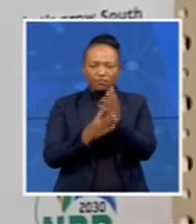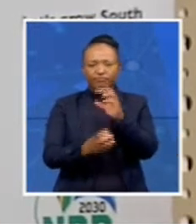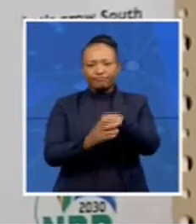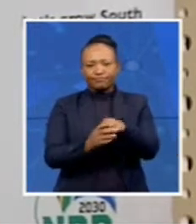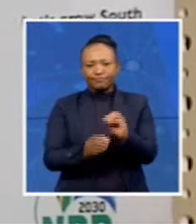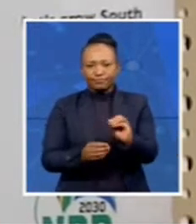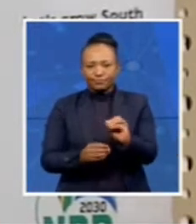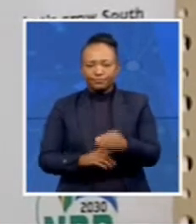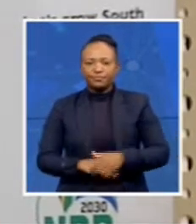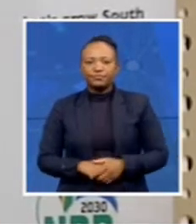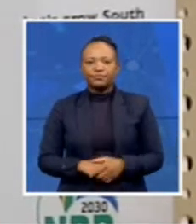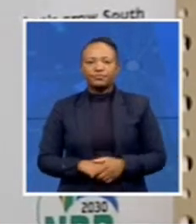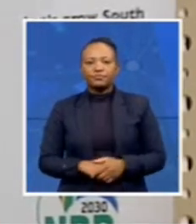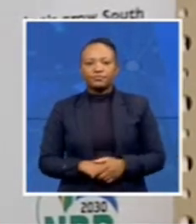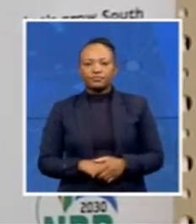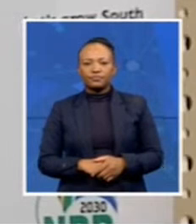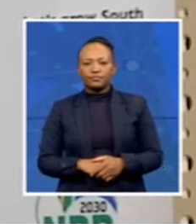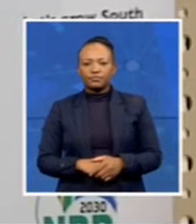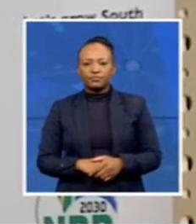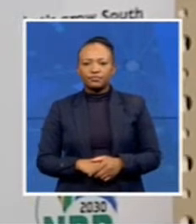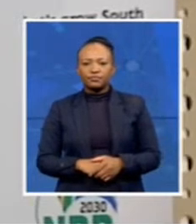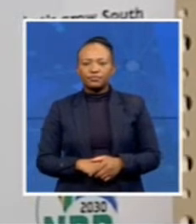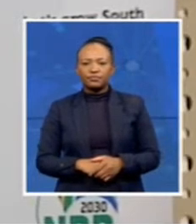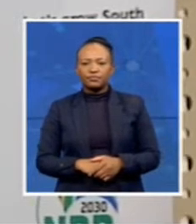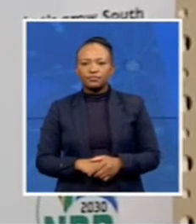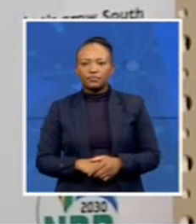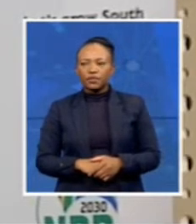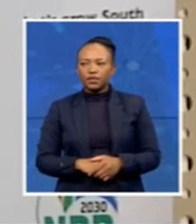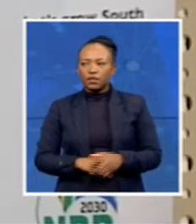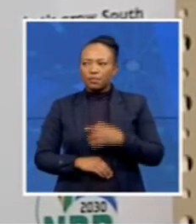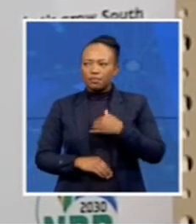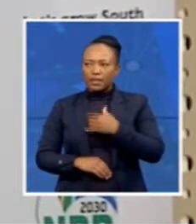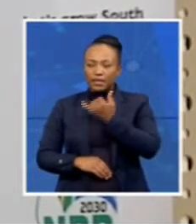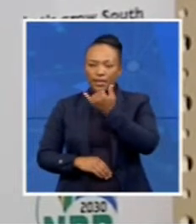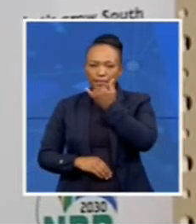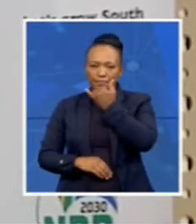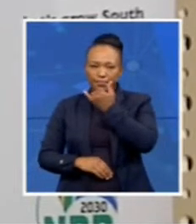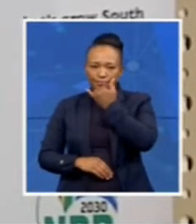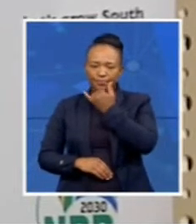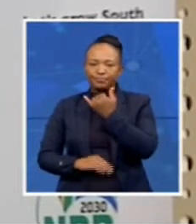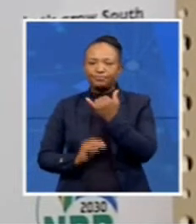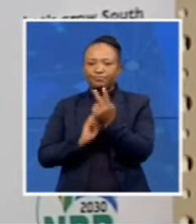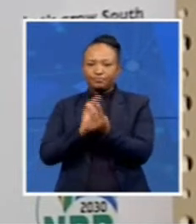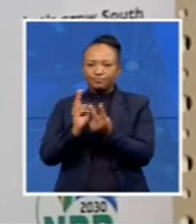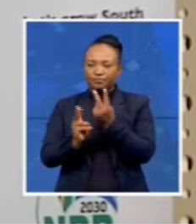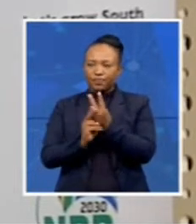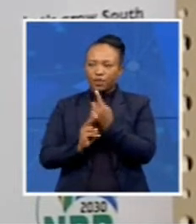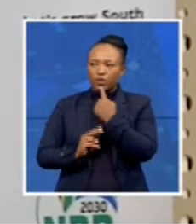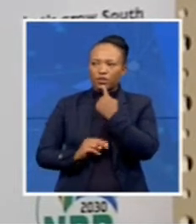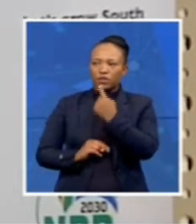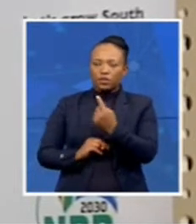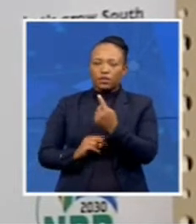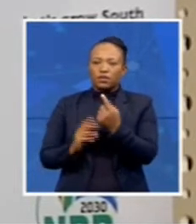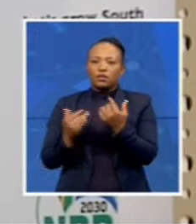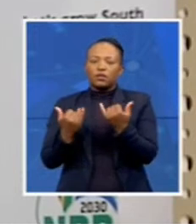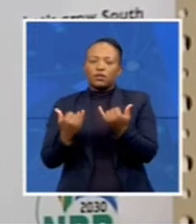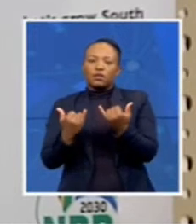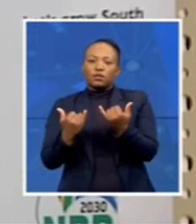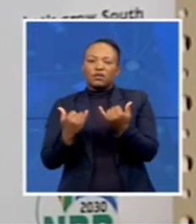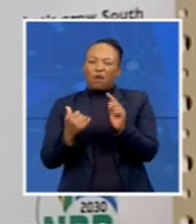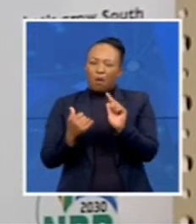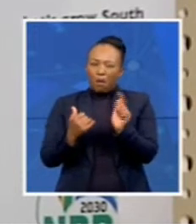And I'm happy once more to say we will be taking details on all these matters in terms